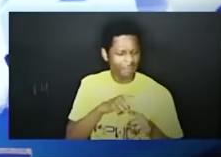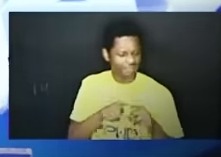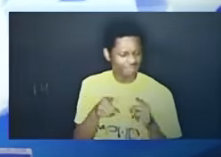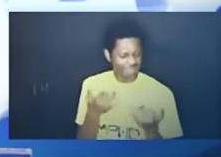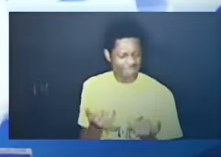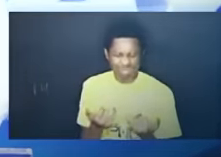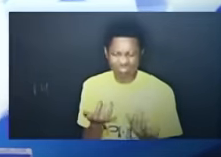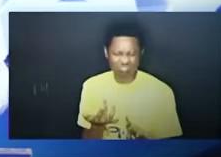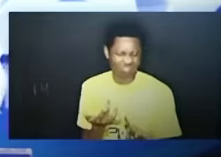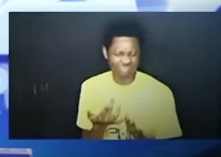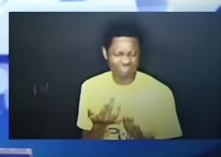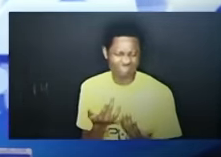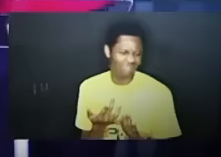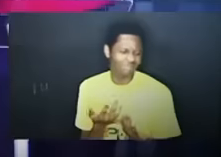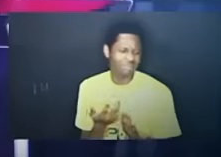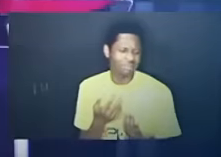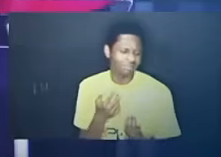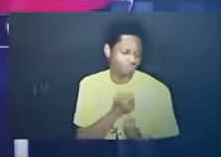And